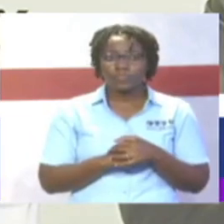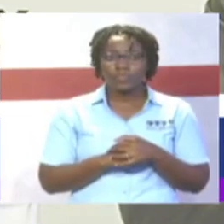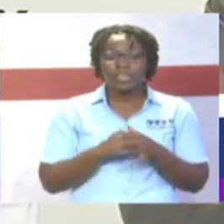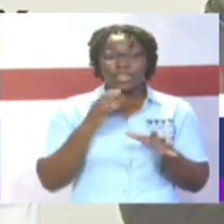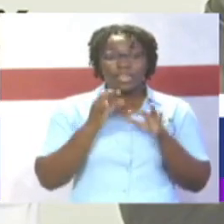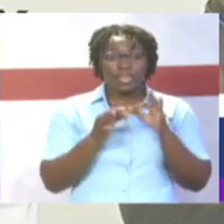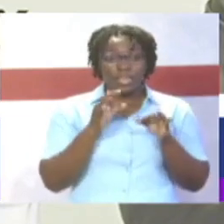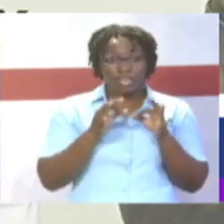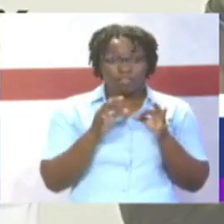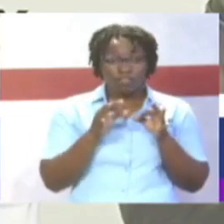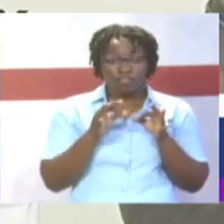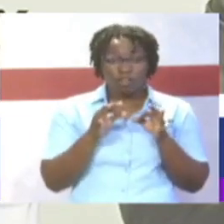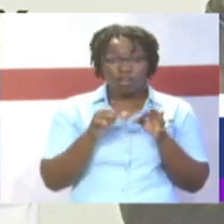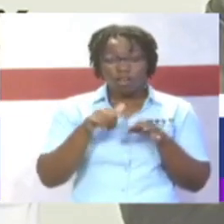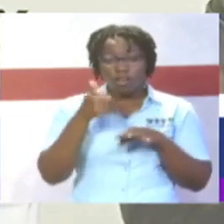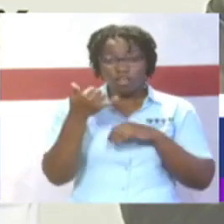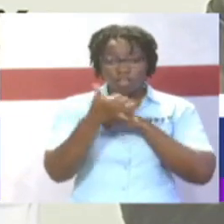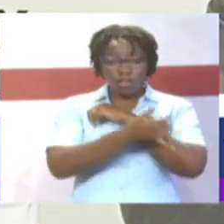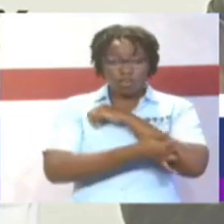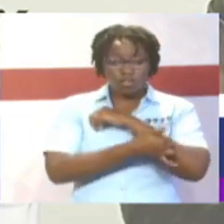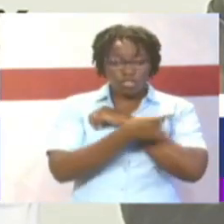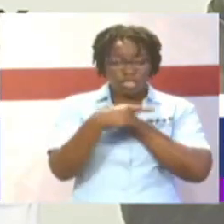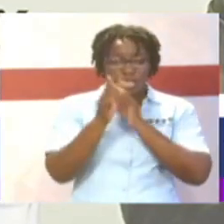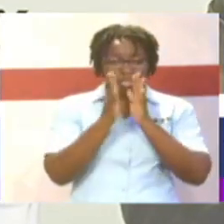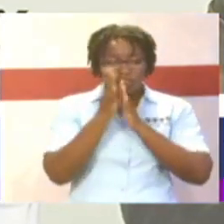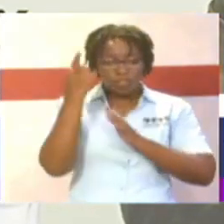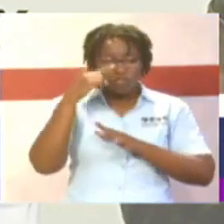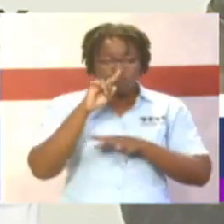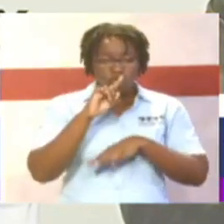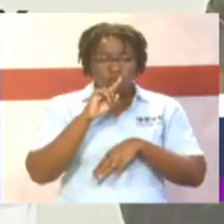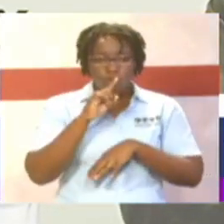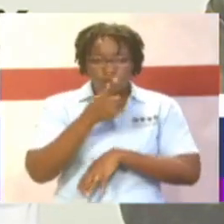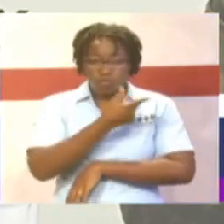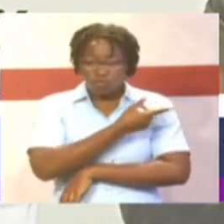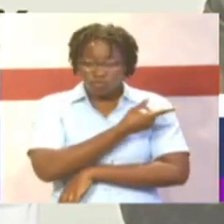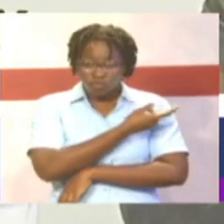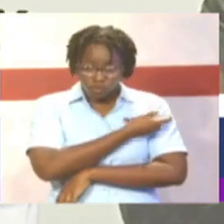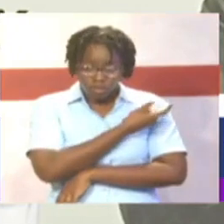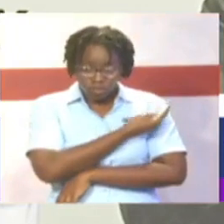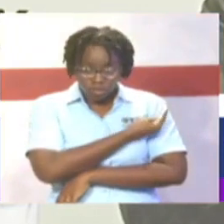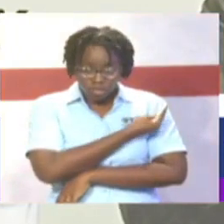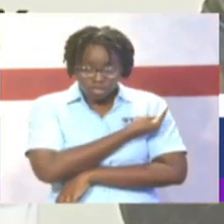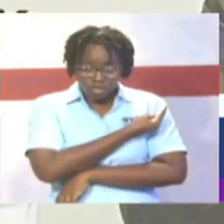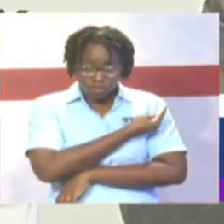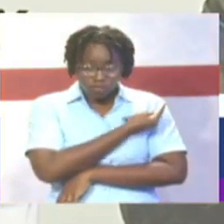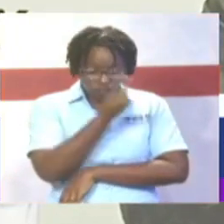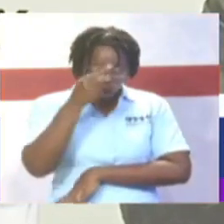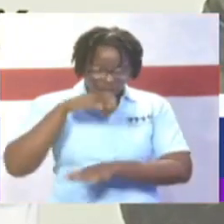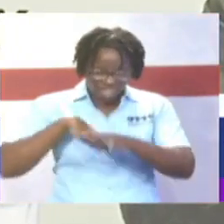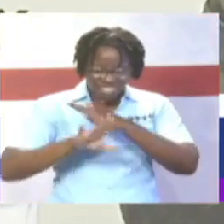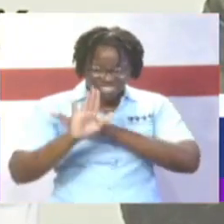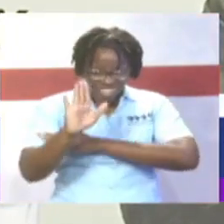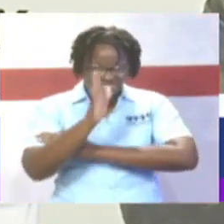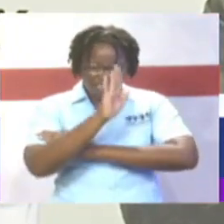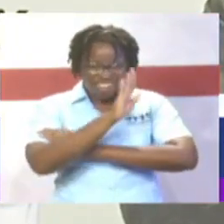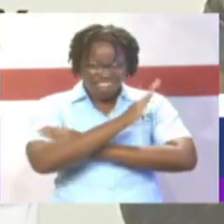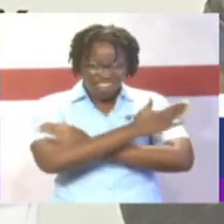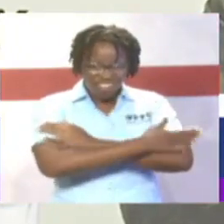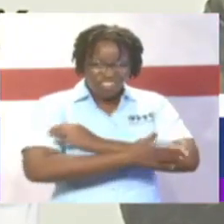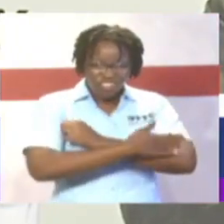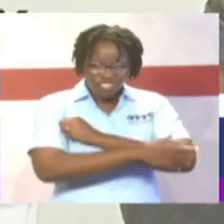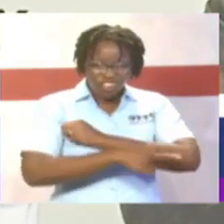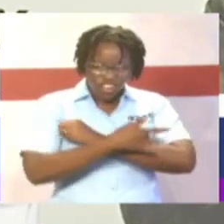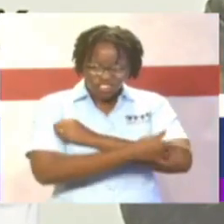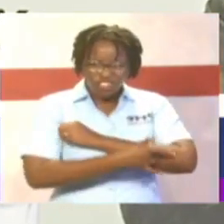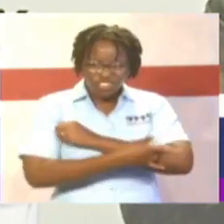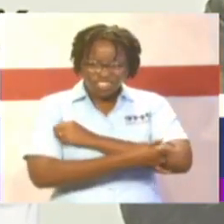other countries requesting vaccination as a criterion for entry into their borders is something that